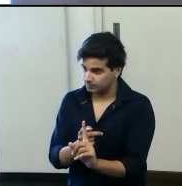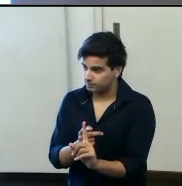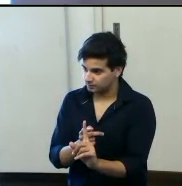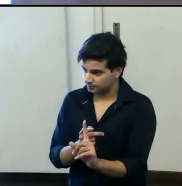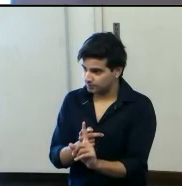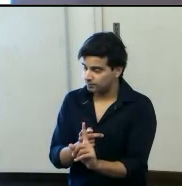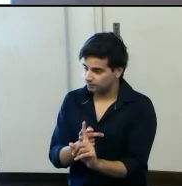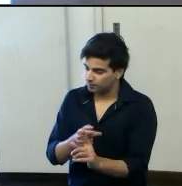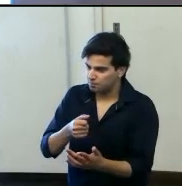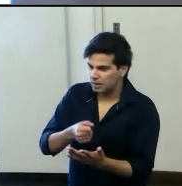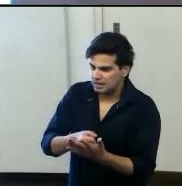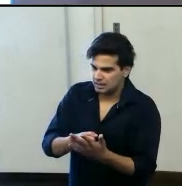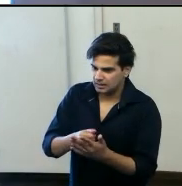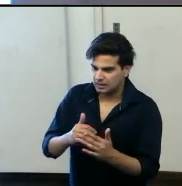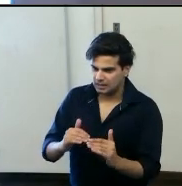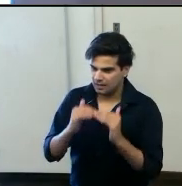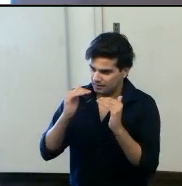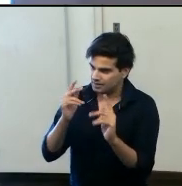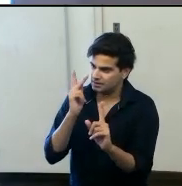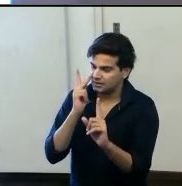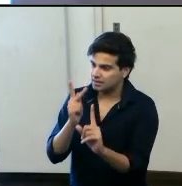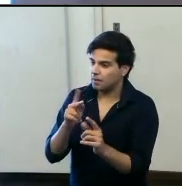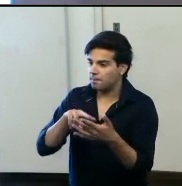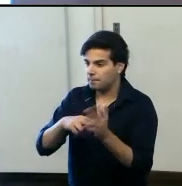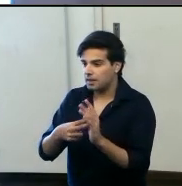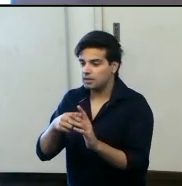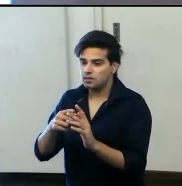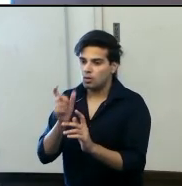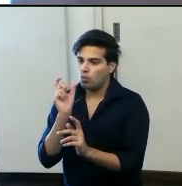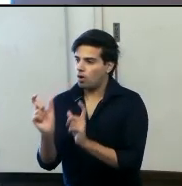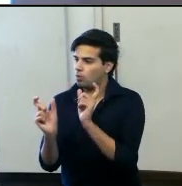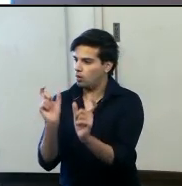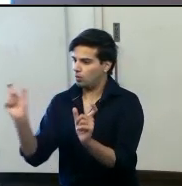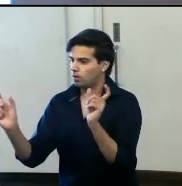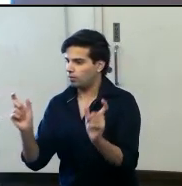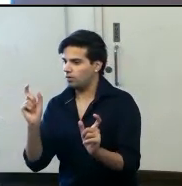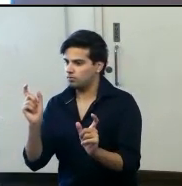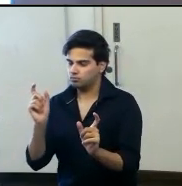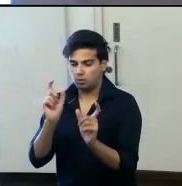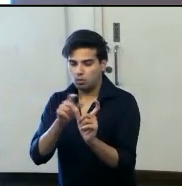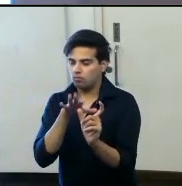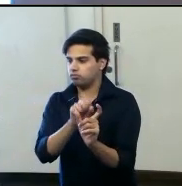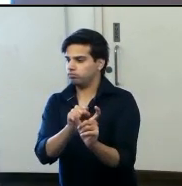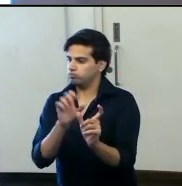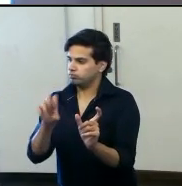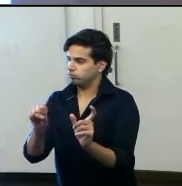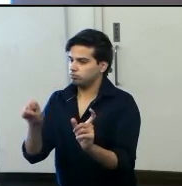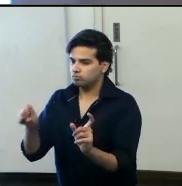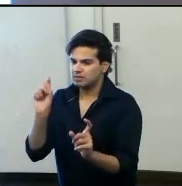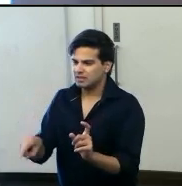at a primary level many times doesn't need words to recognize, to